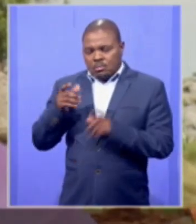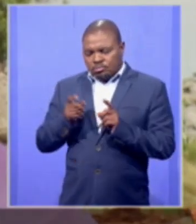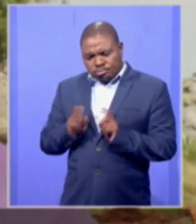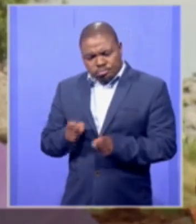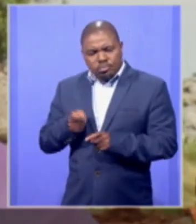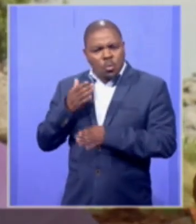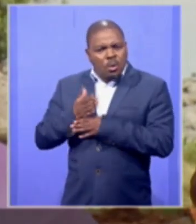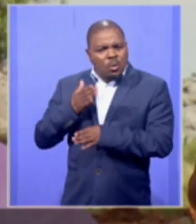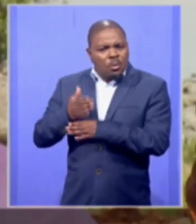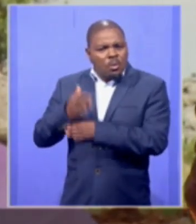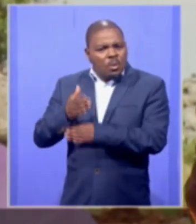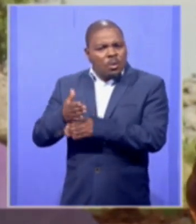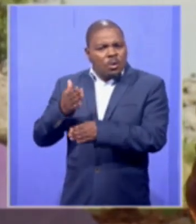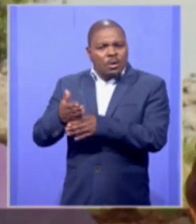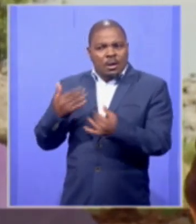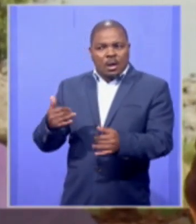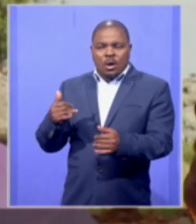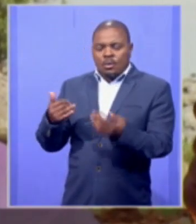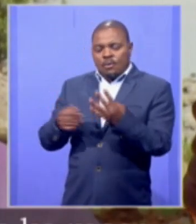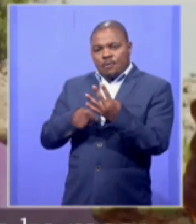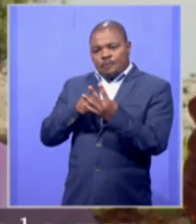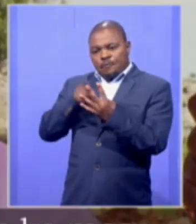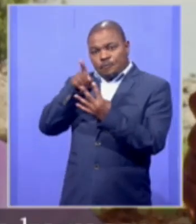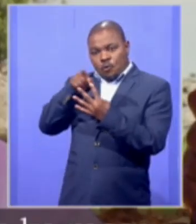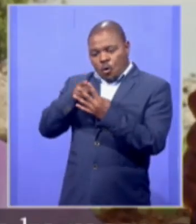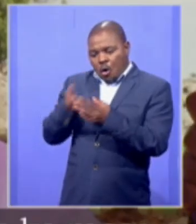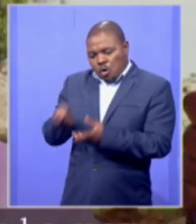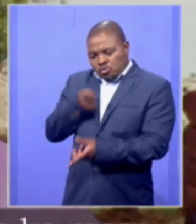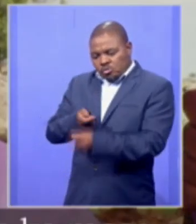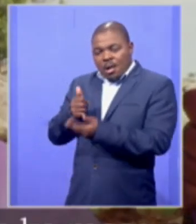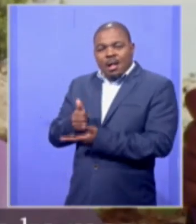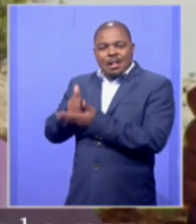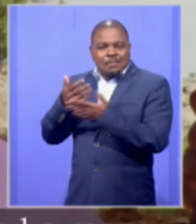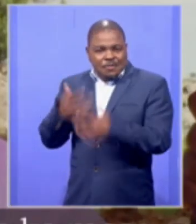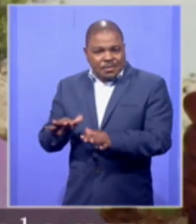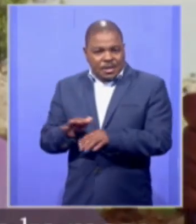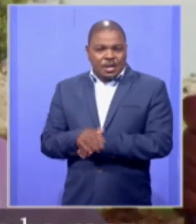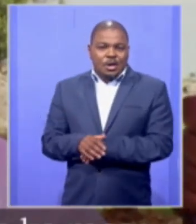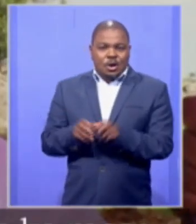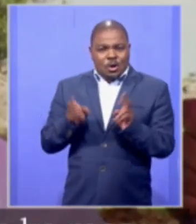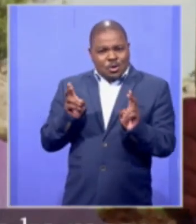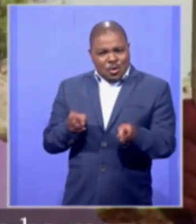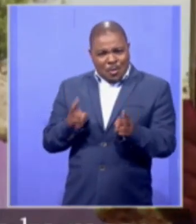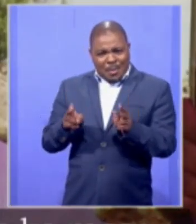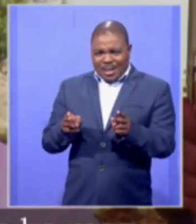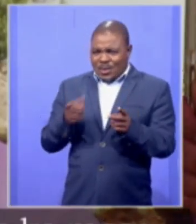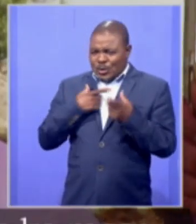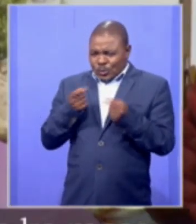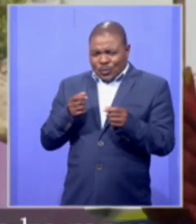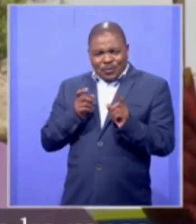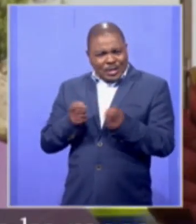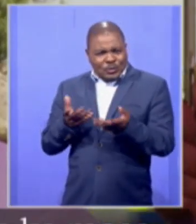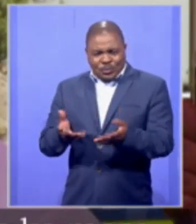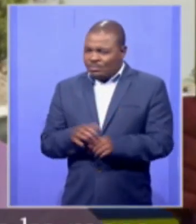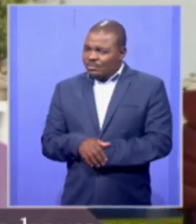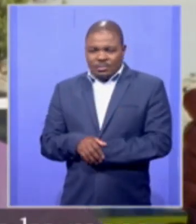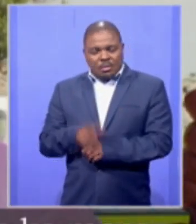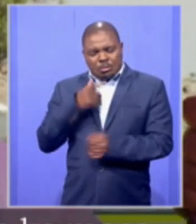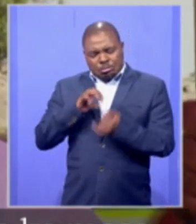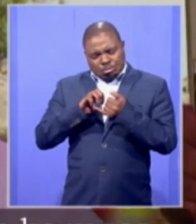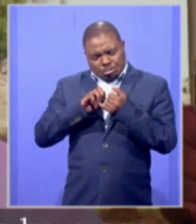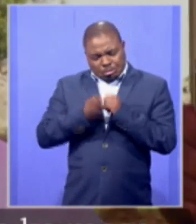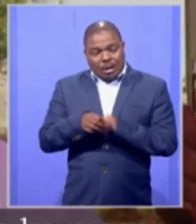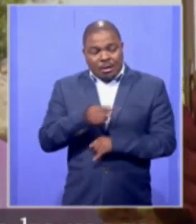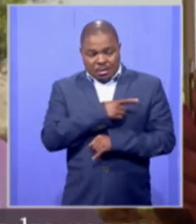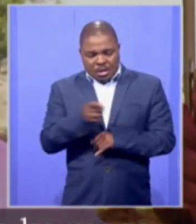potlako go fitlhela gona jaanong se re ntsha motho a bo 4 normally ka re itse ntho ka nako e be re ntsha motho a bo 4 so re batla leka ka bojotlhe go ba